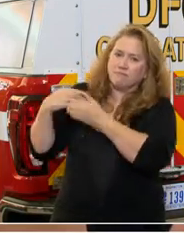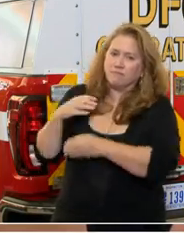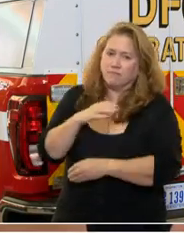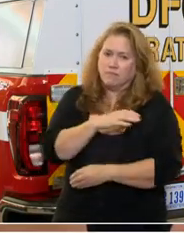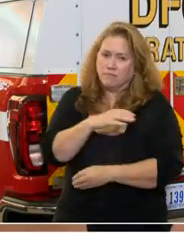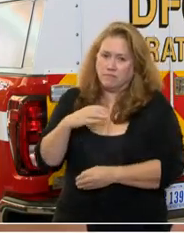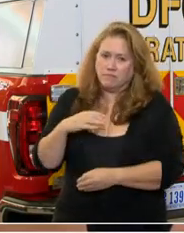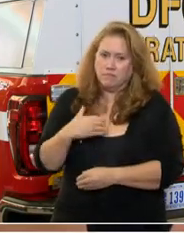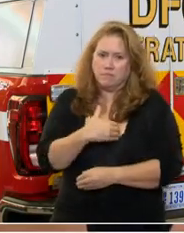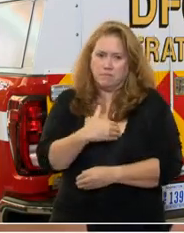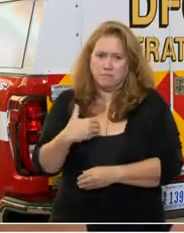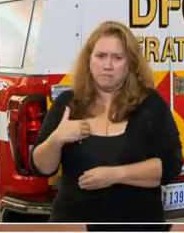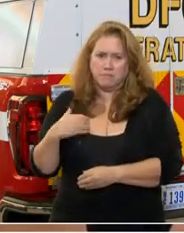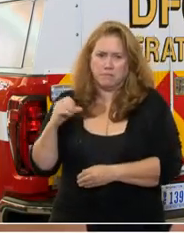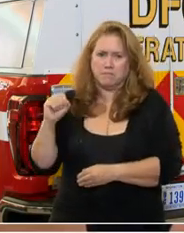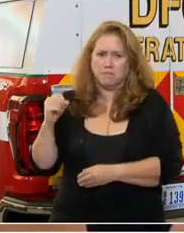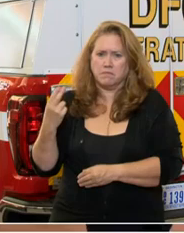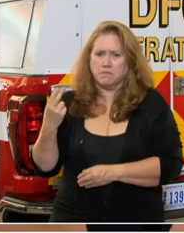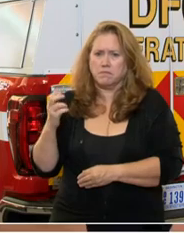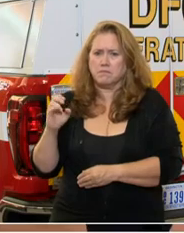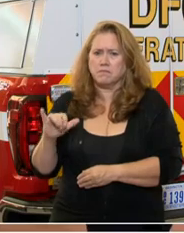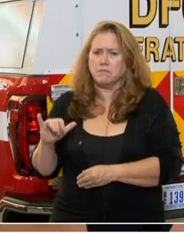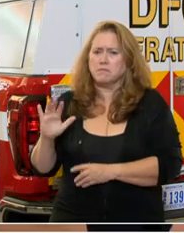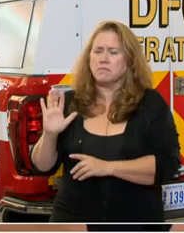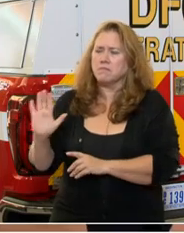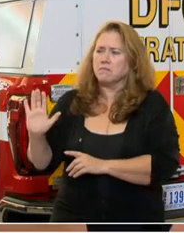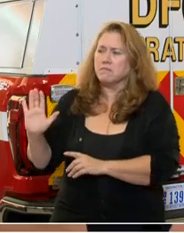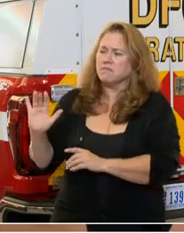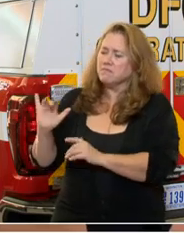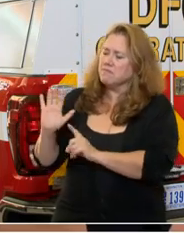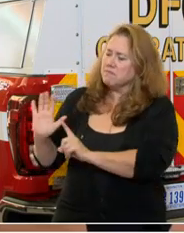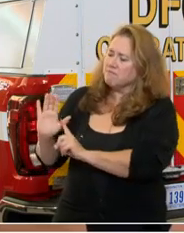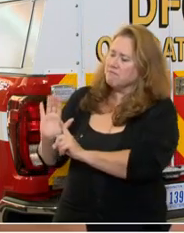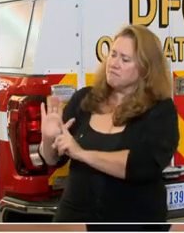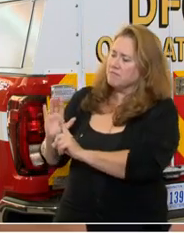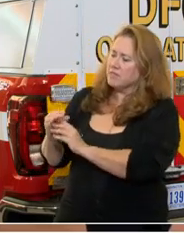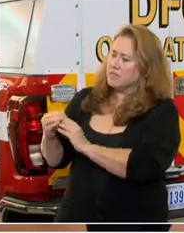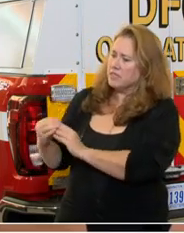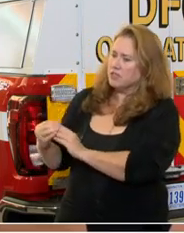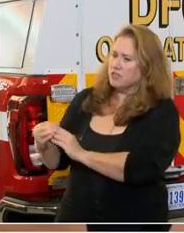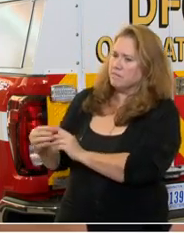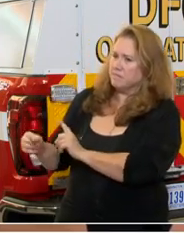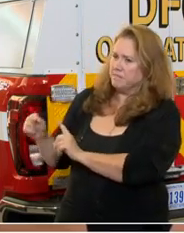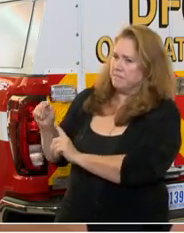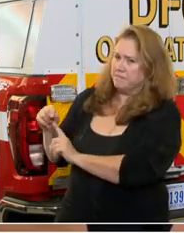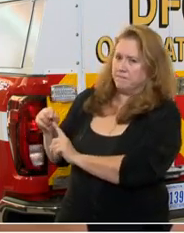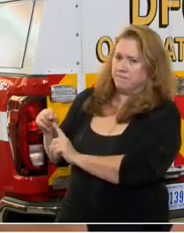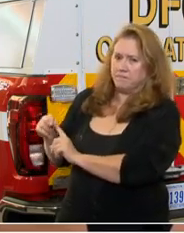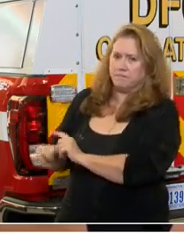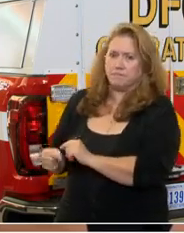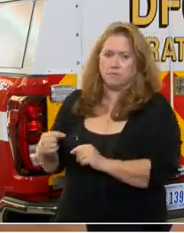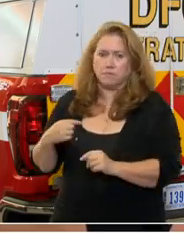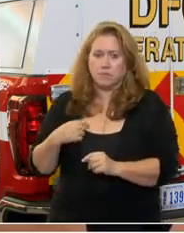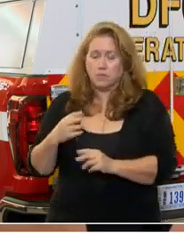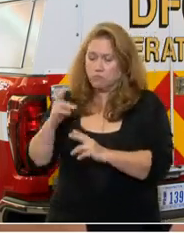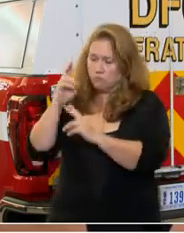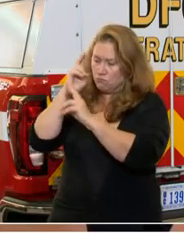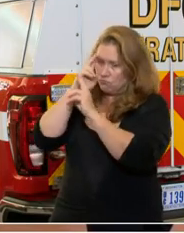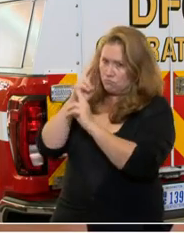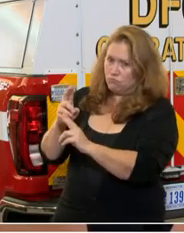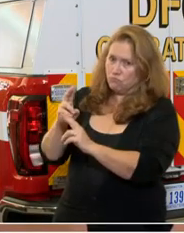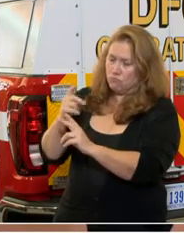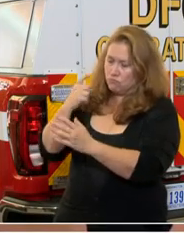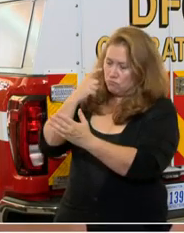partnership. And as we recognize, honor, and remember the tremendous sacrifice and service of our first responders